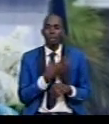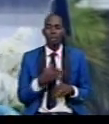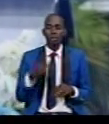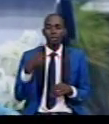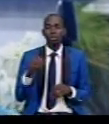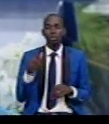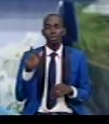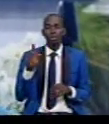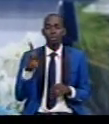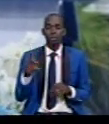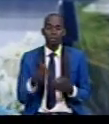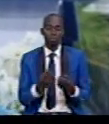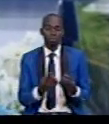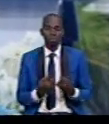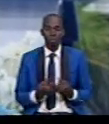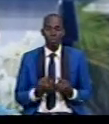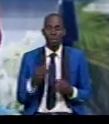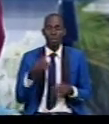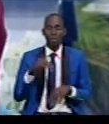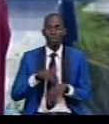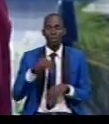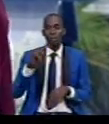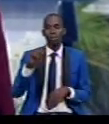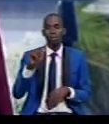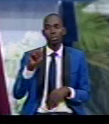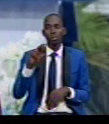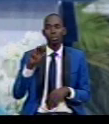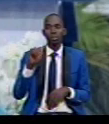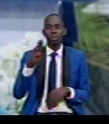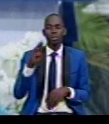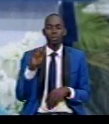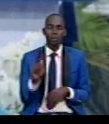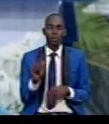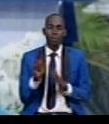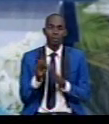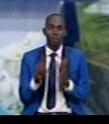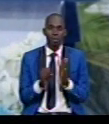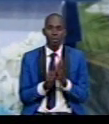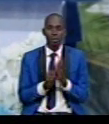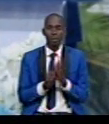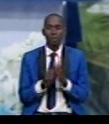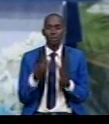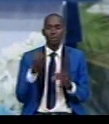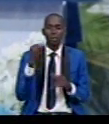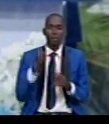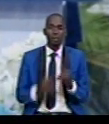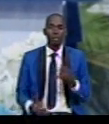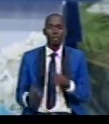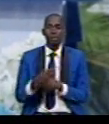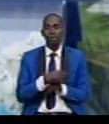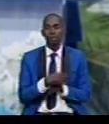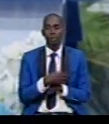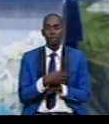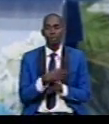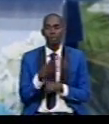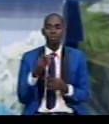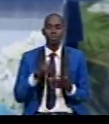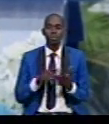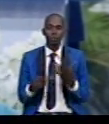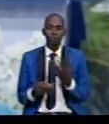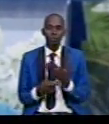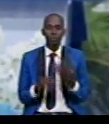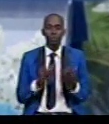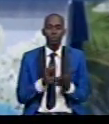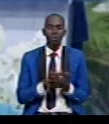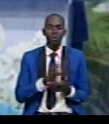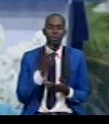about, the Taraba Crusade came about. The last day of the program, that was when I got